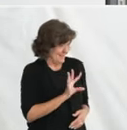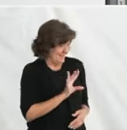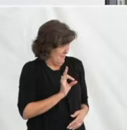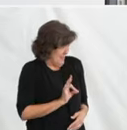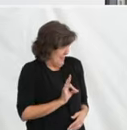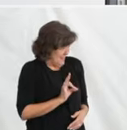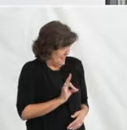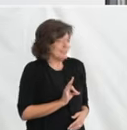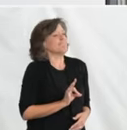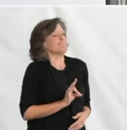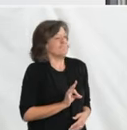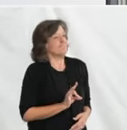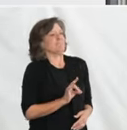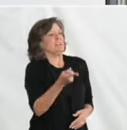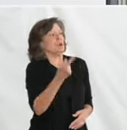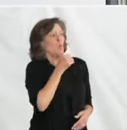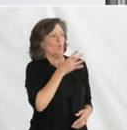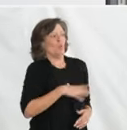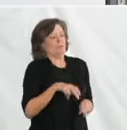And